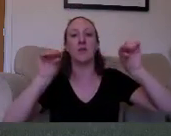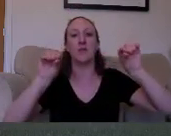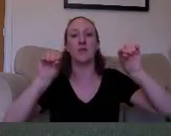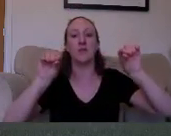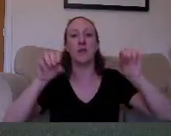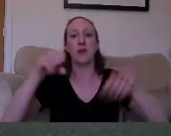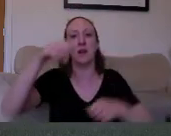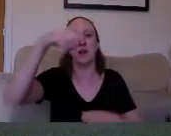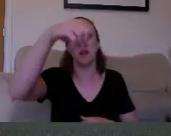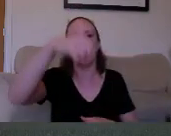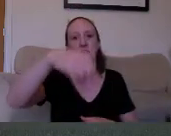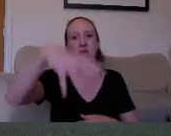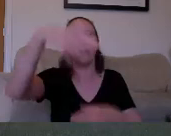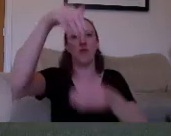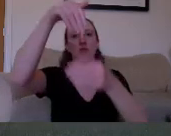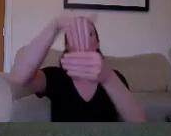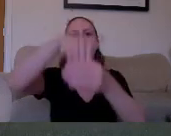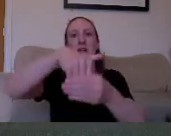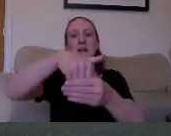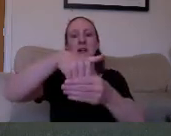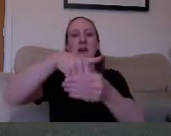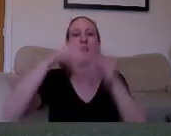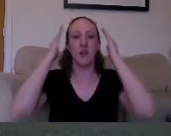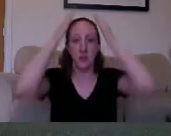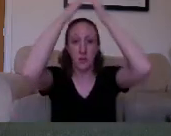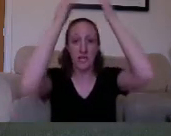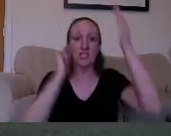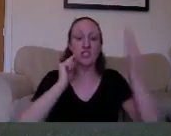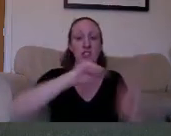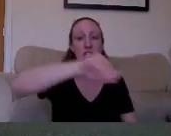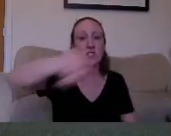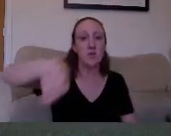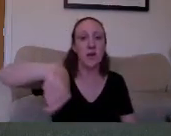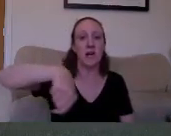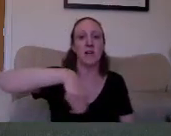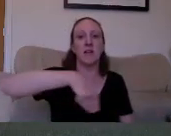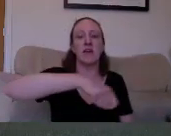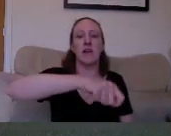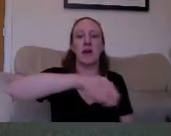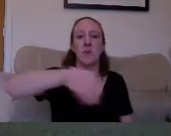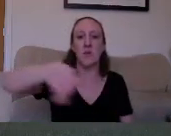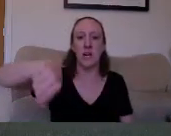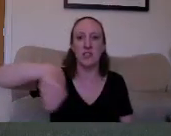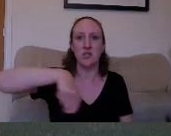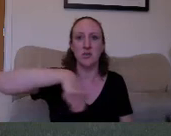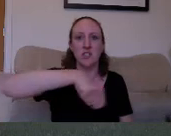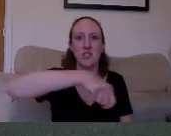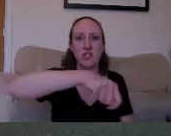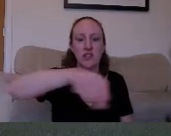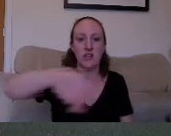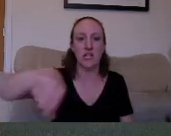bone. They threw them all in, and the witch stirred them well. And while she